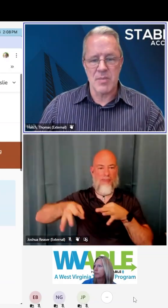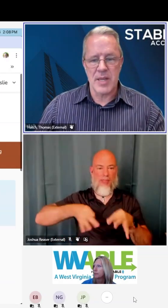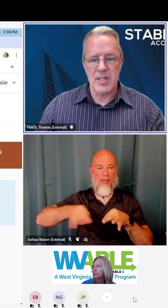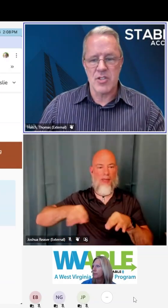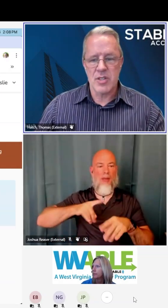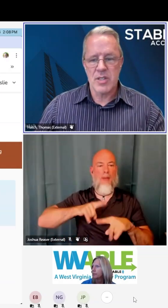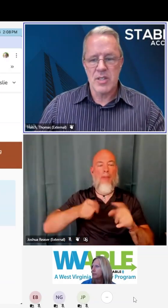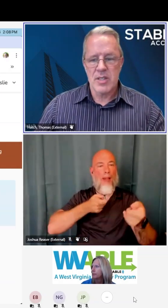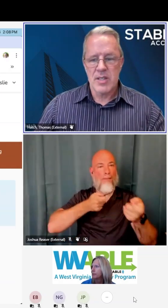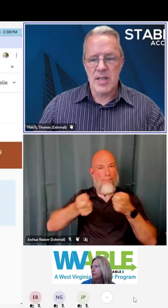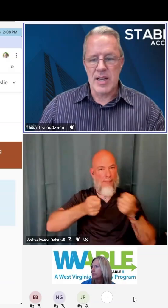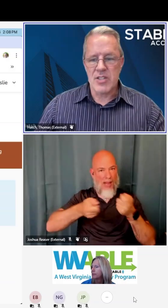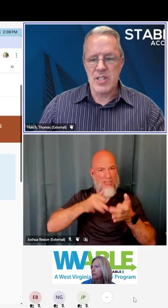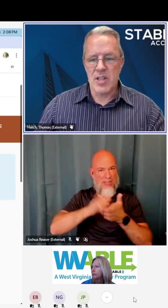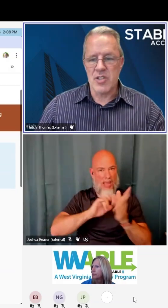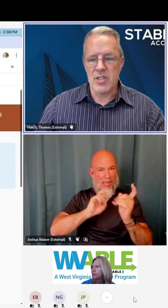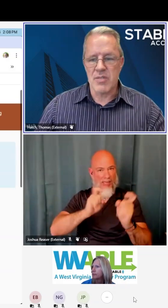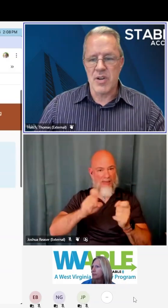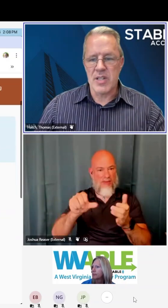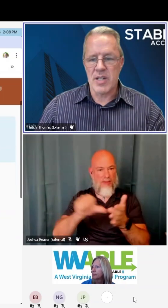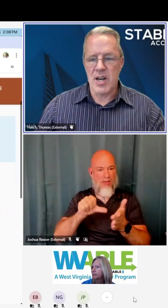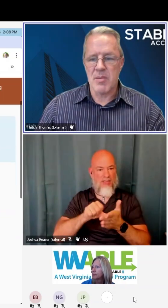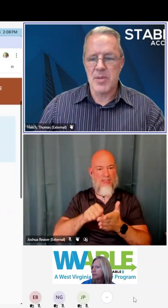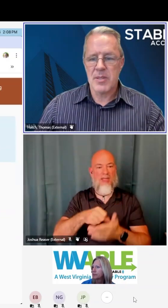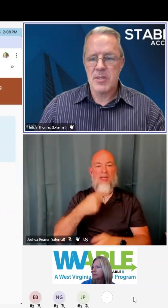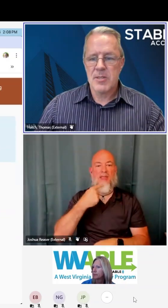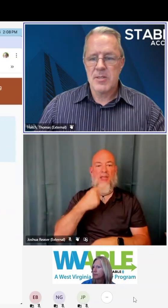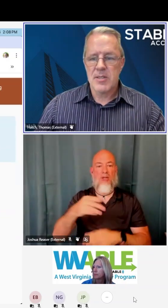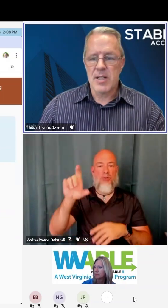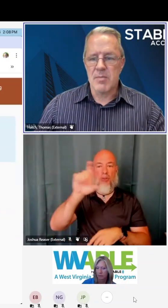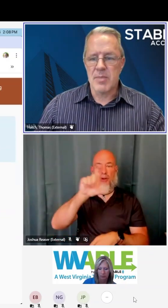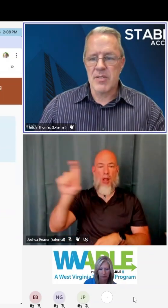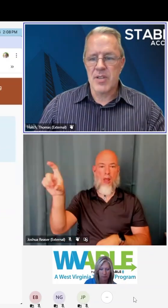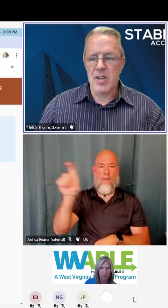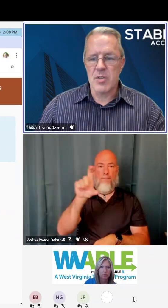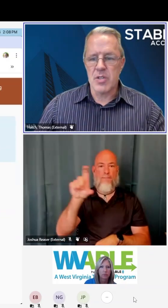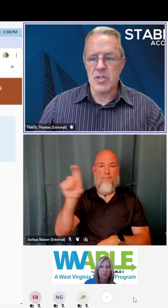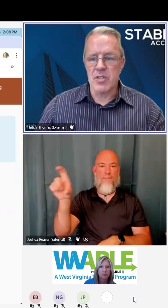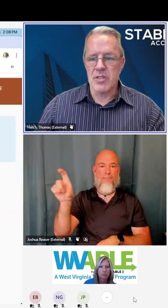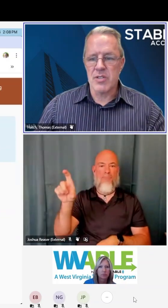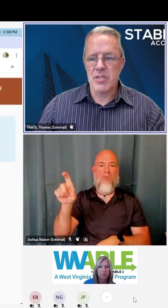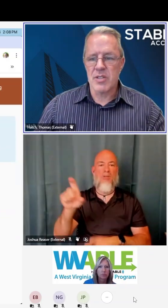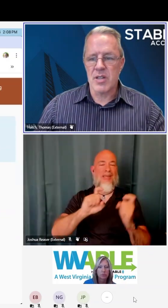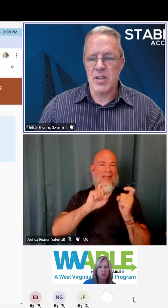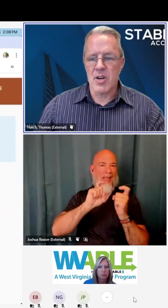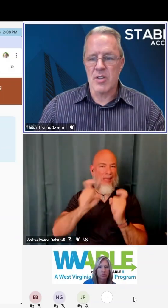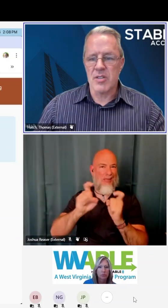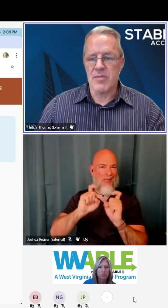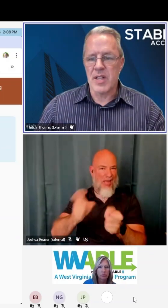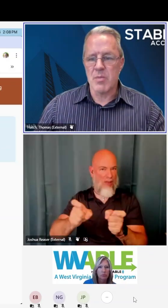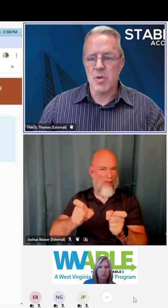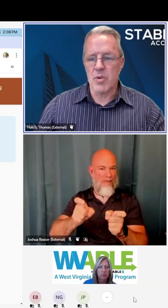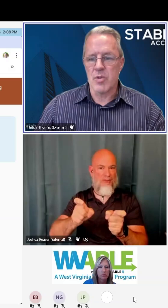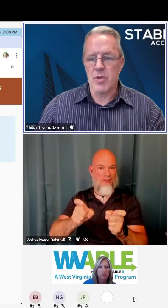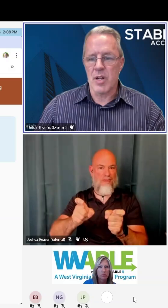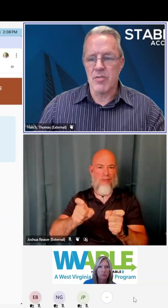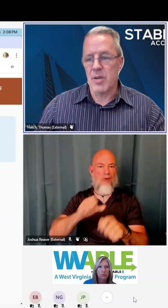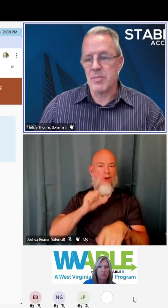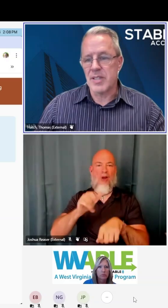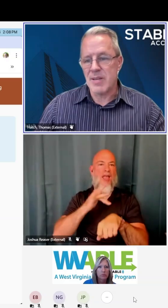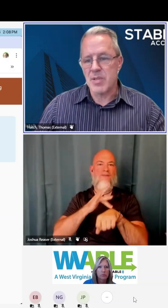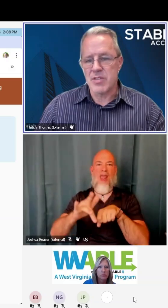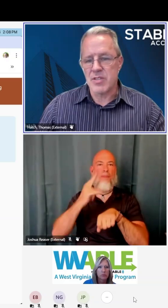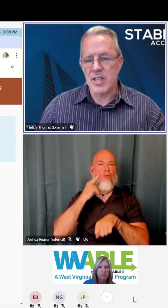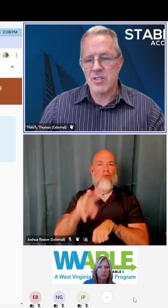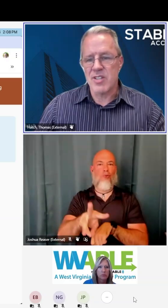my gifting page, it actually tells you at the very top, gift contributions aren't available for withdrawal